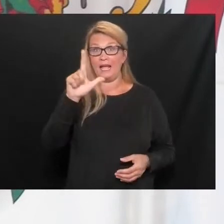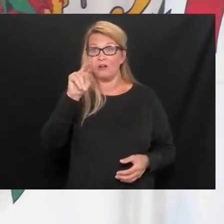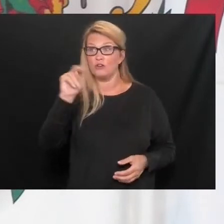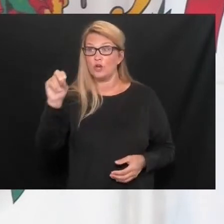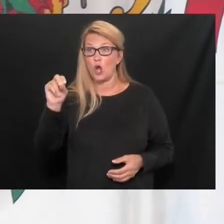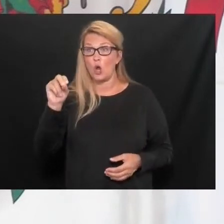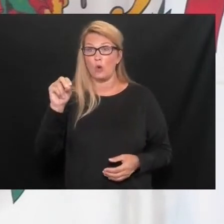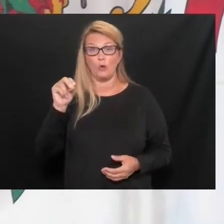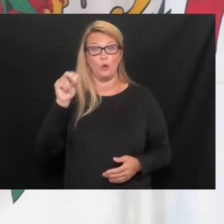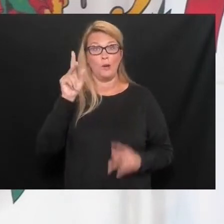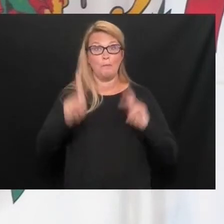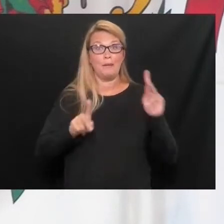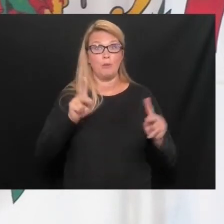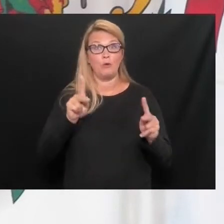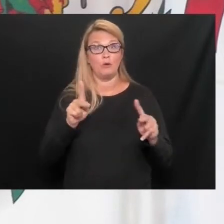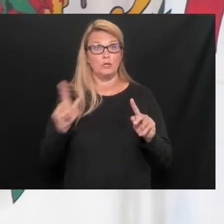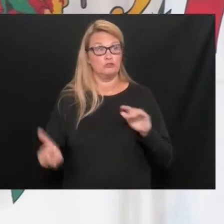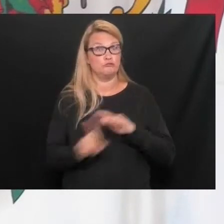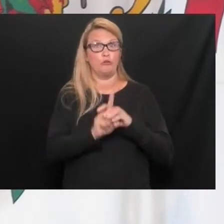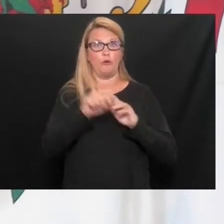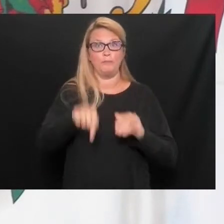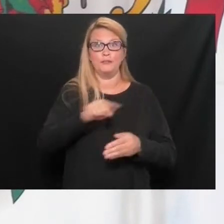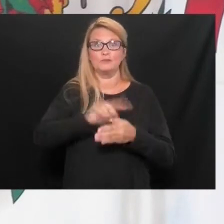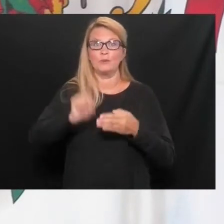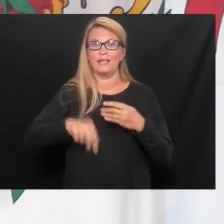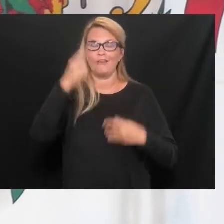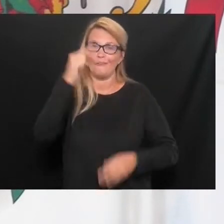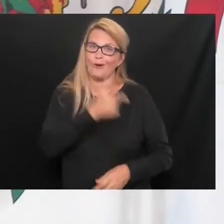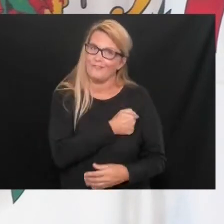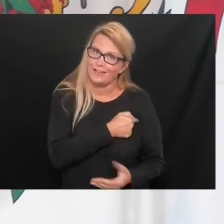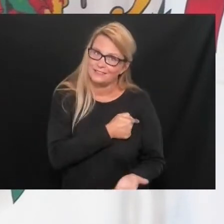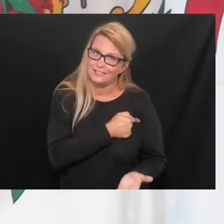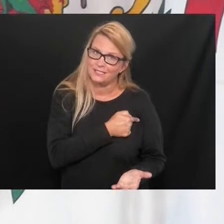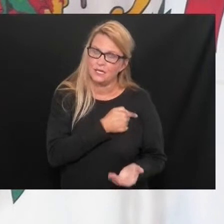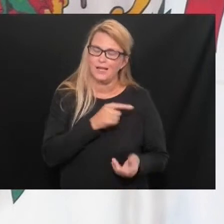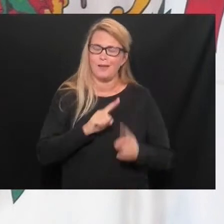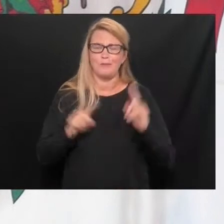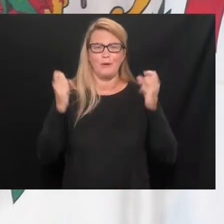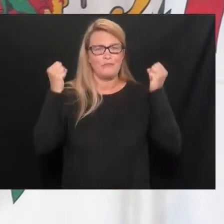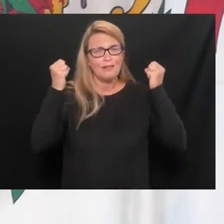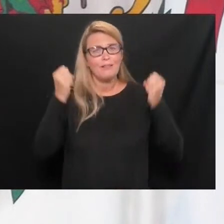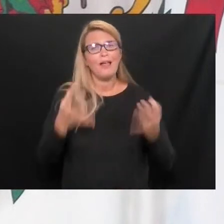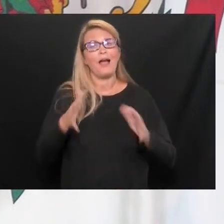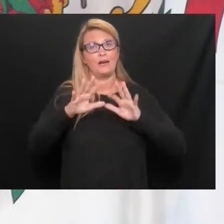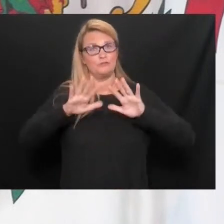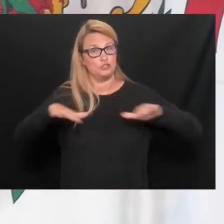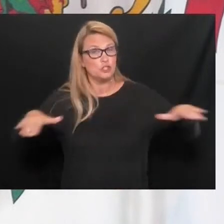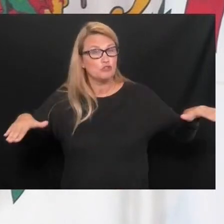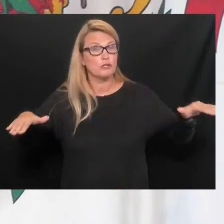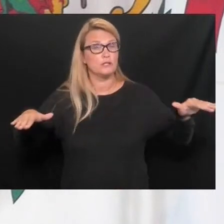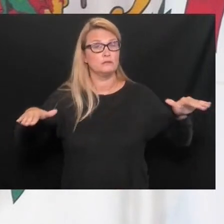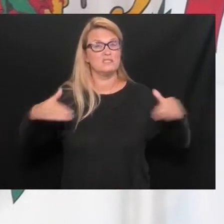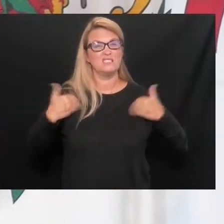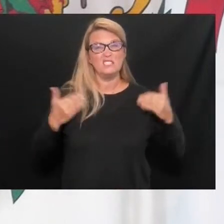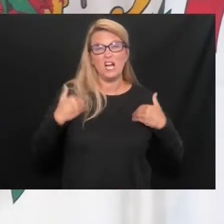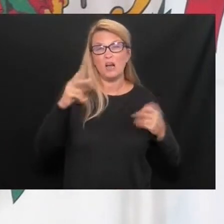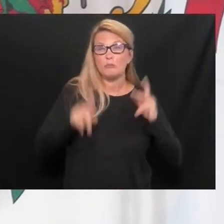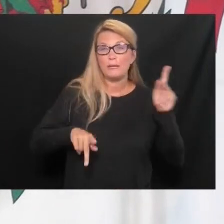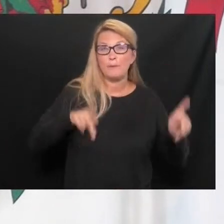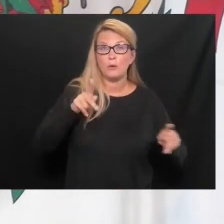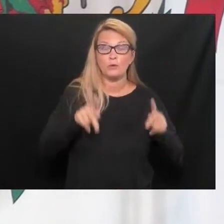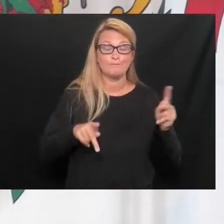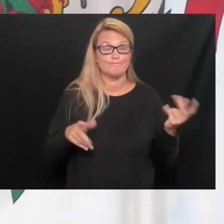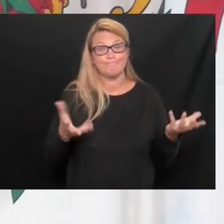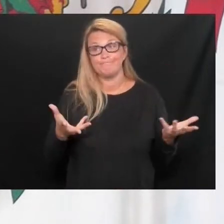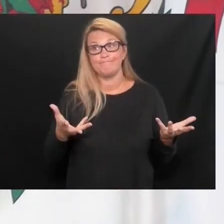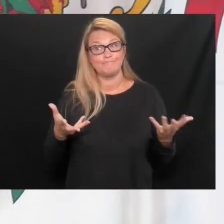over the weekend. But you've got a bunch of kids that were, you know, just think they're